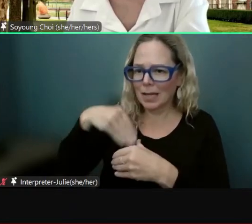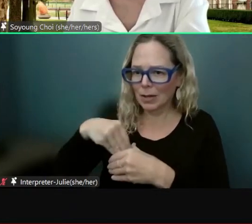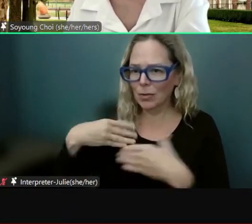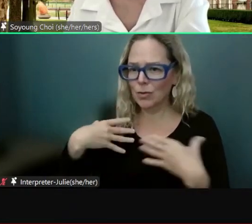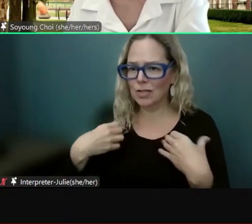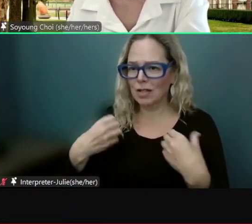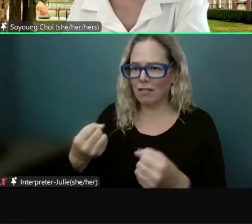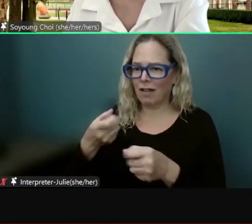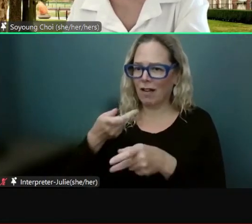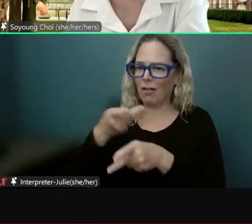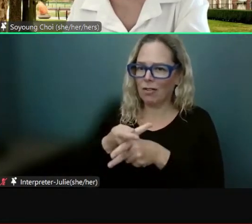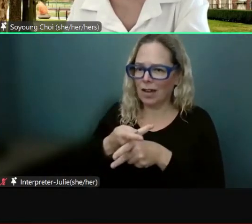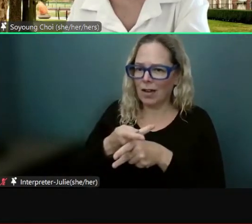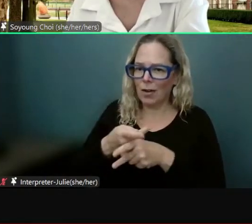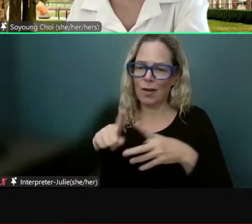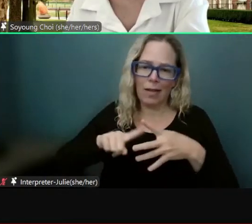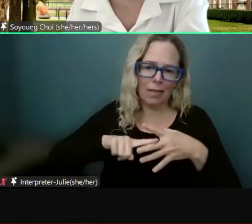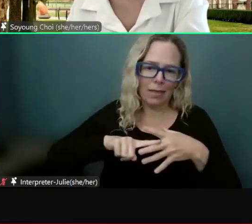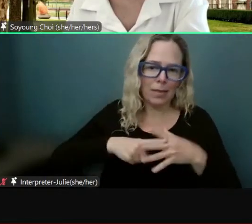careers.